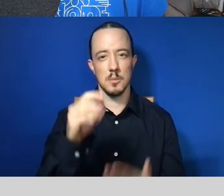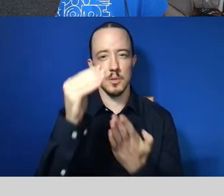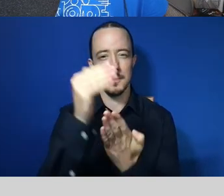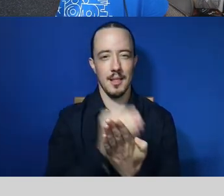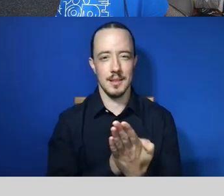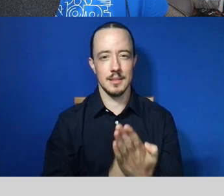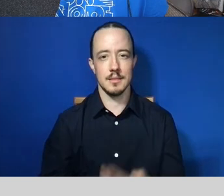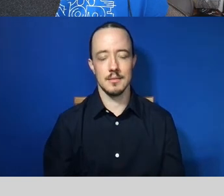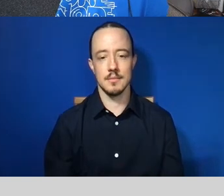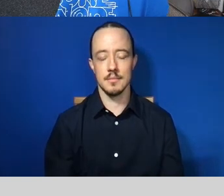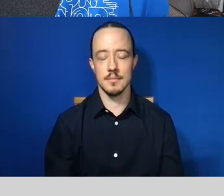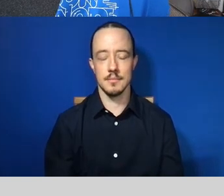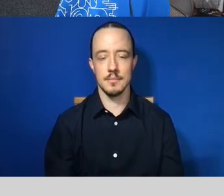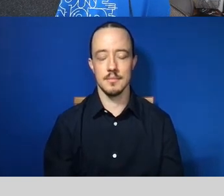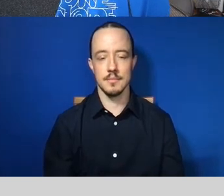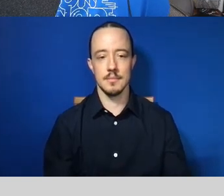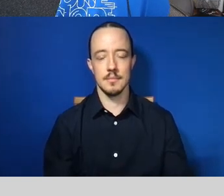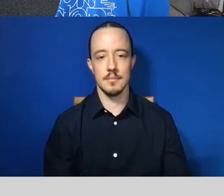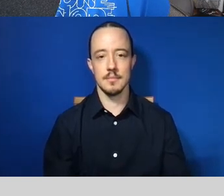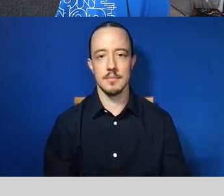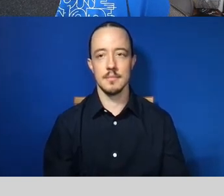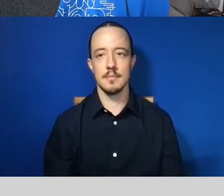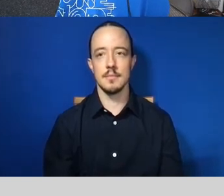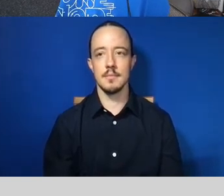supposed to be a list.